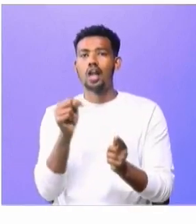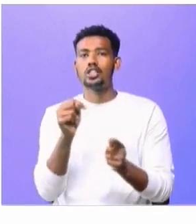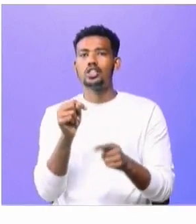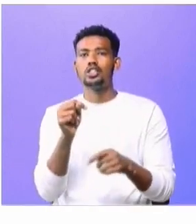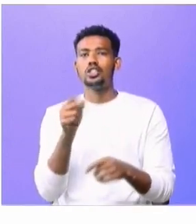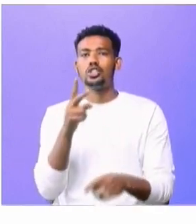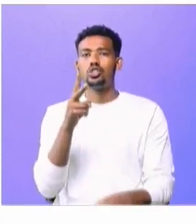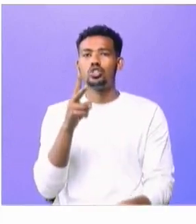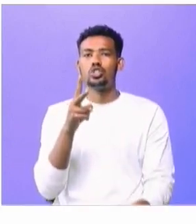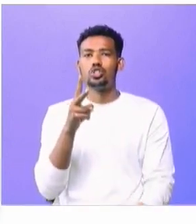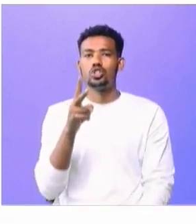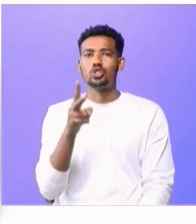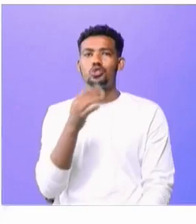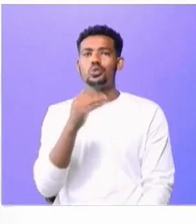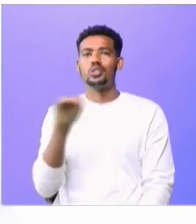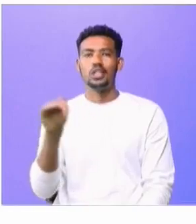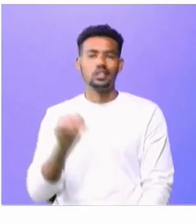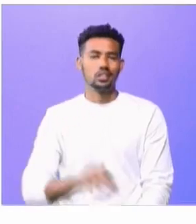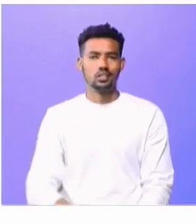2:30.